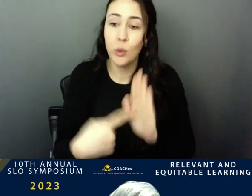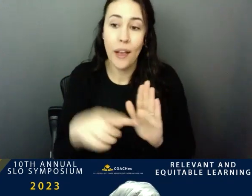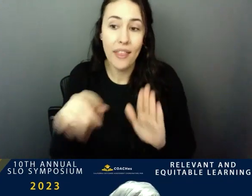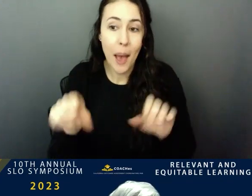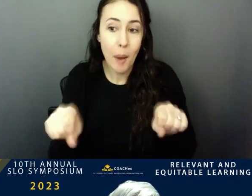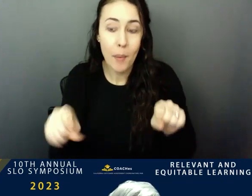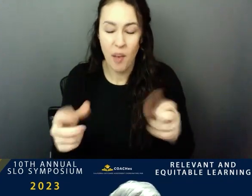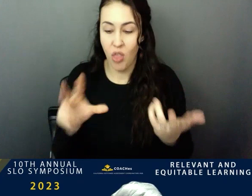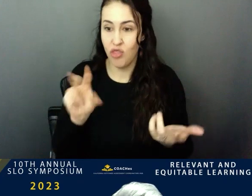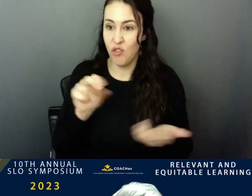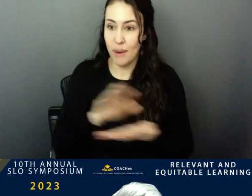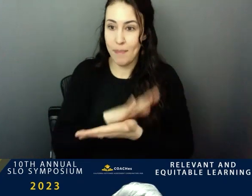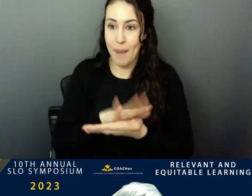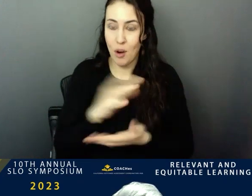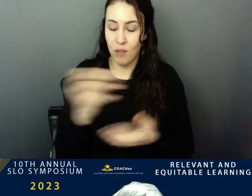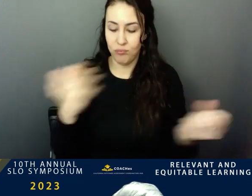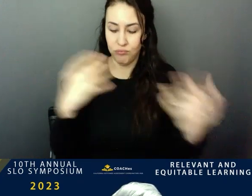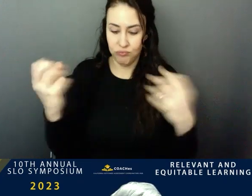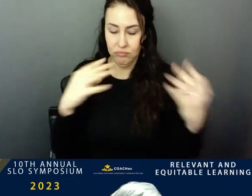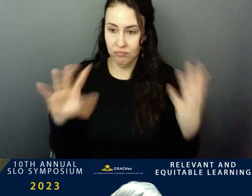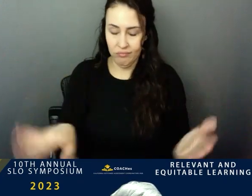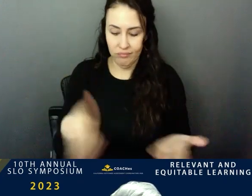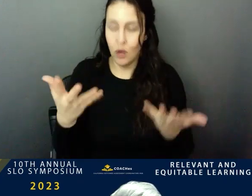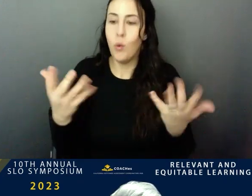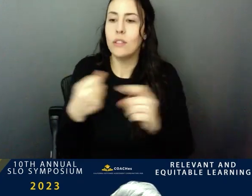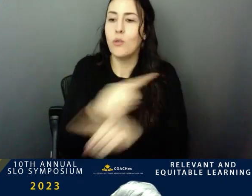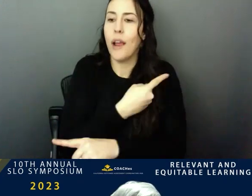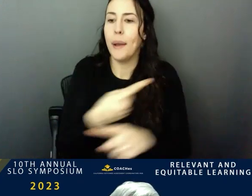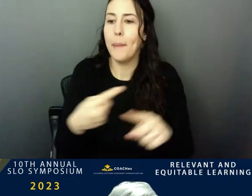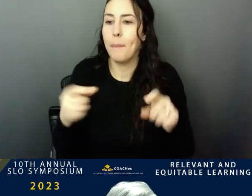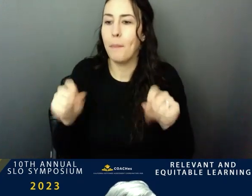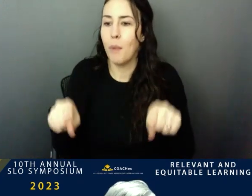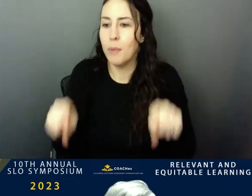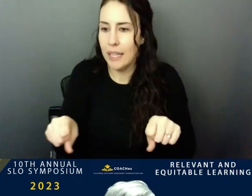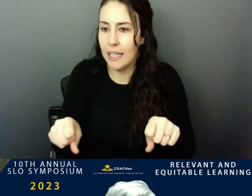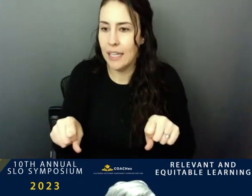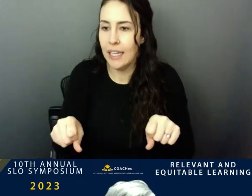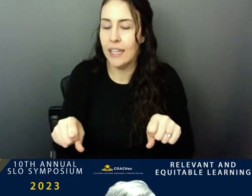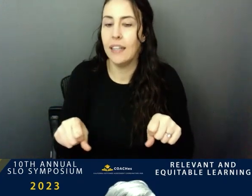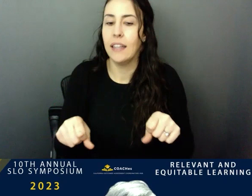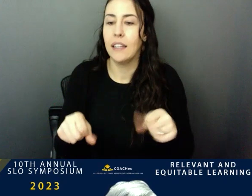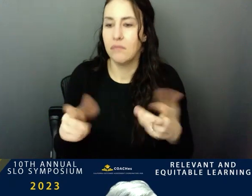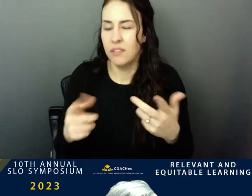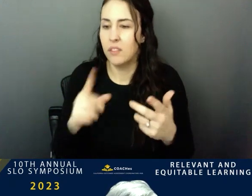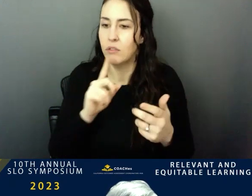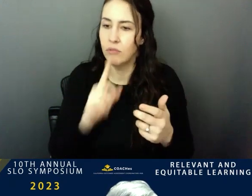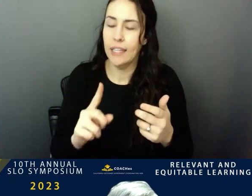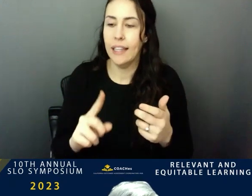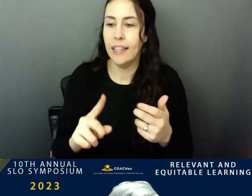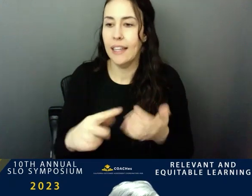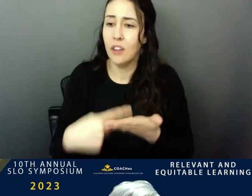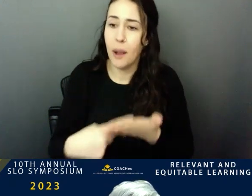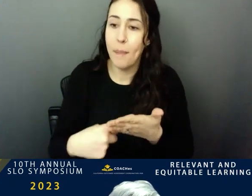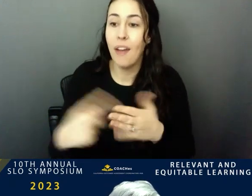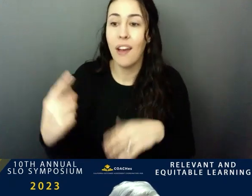pieces of paper, what's the random probability based on my distance to this distance, how I would select that, right? And so really talking about the outside factors that would